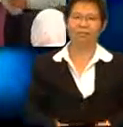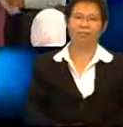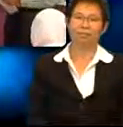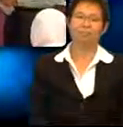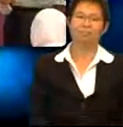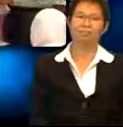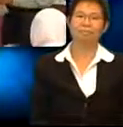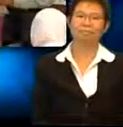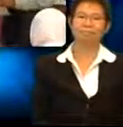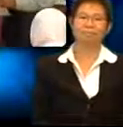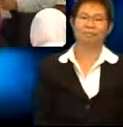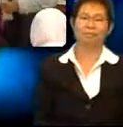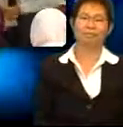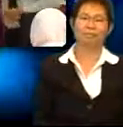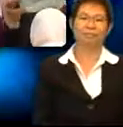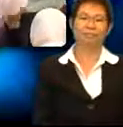Yeah, okay.